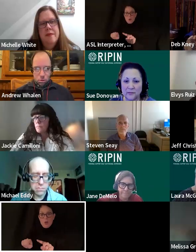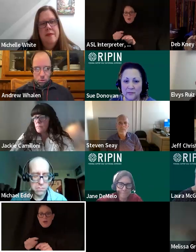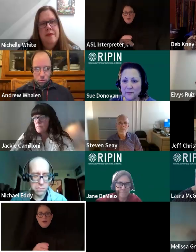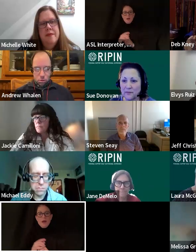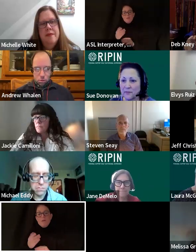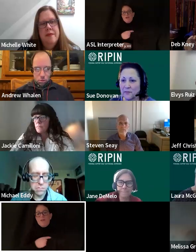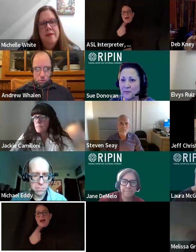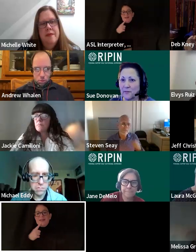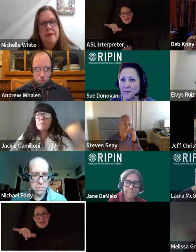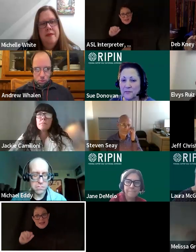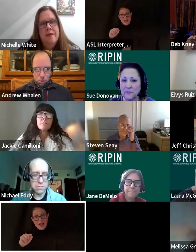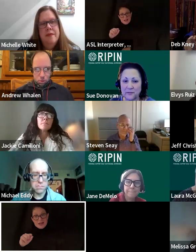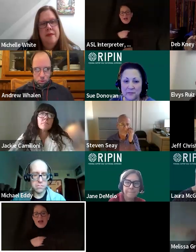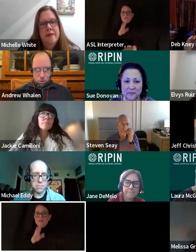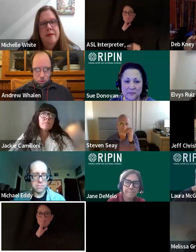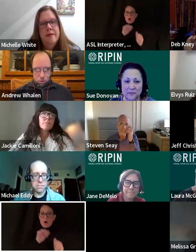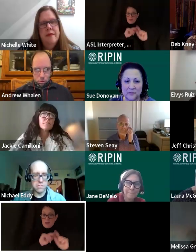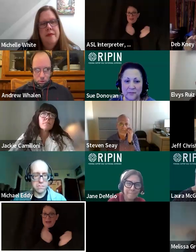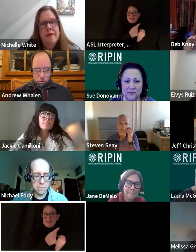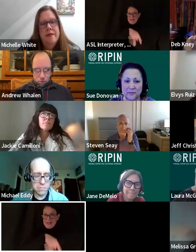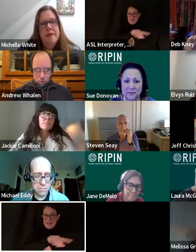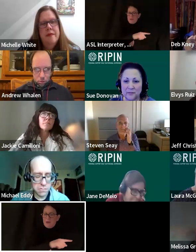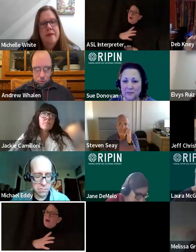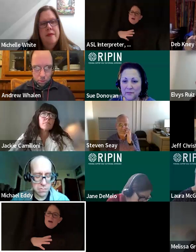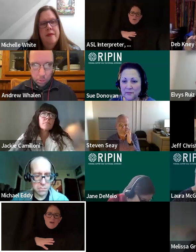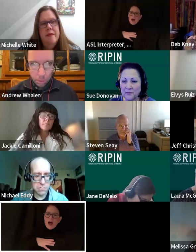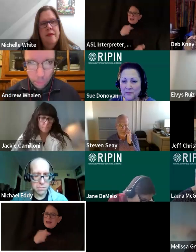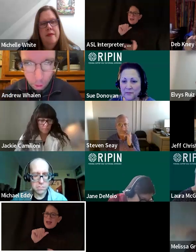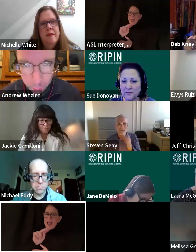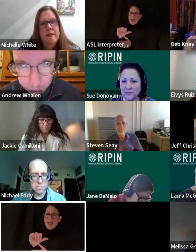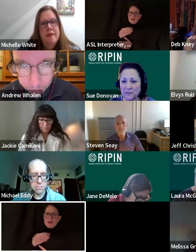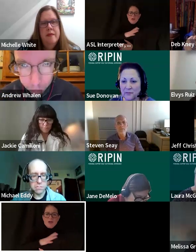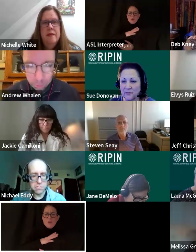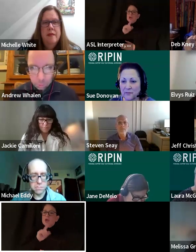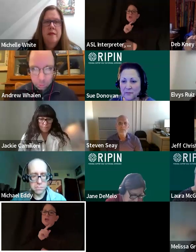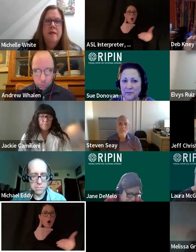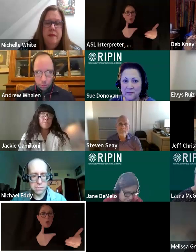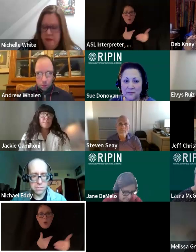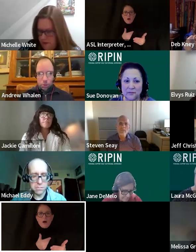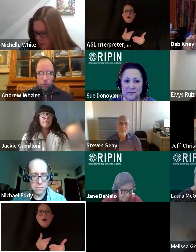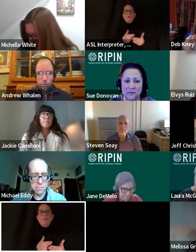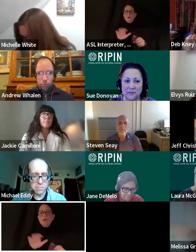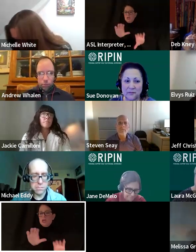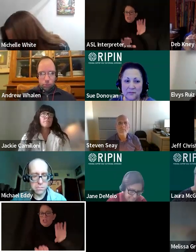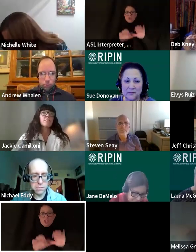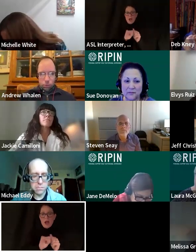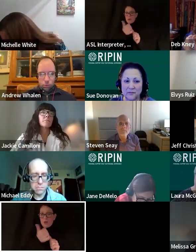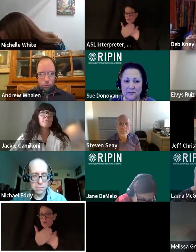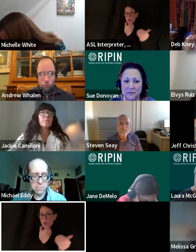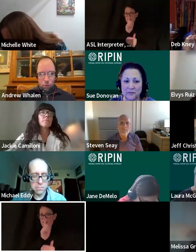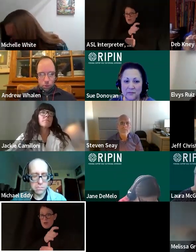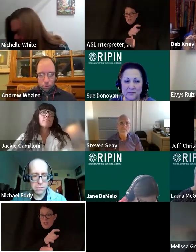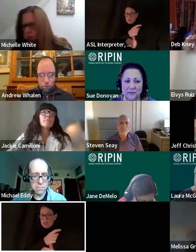to it officially. No worries, Anna. You will be most welcome. Talk to whomever you need to talk